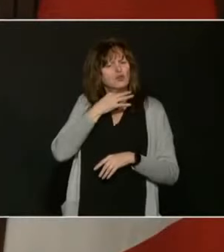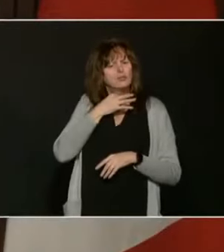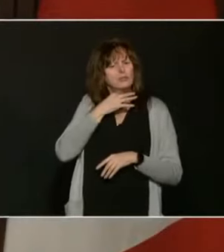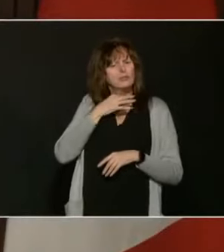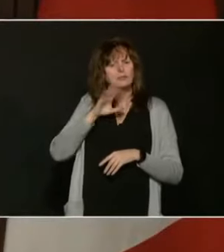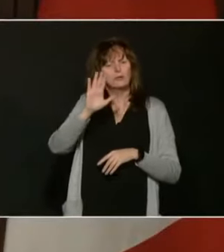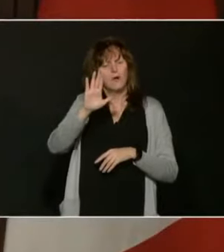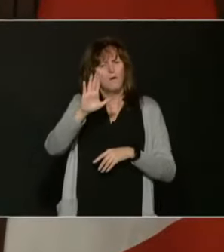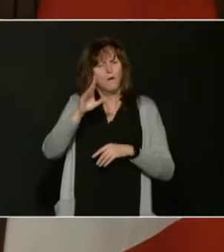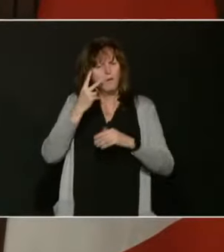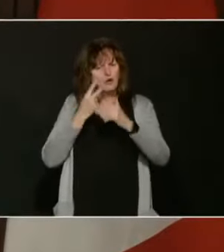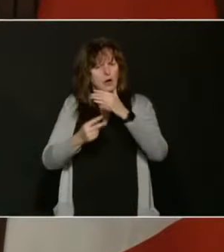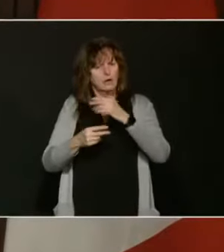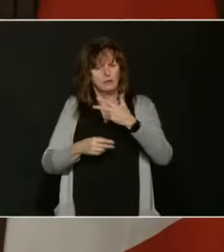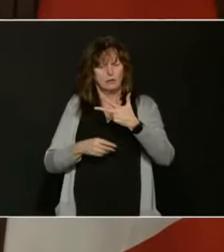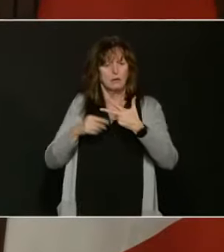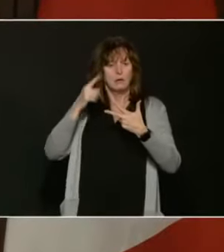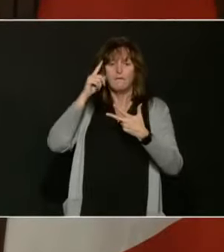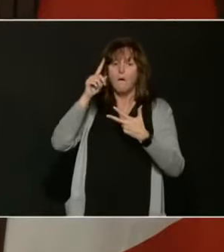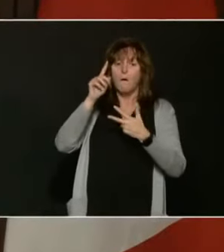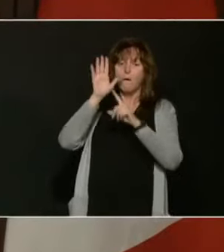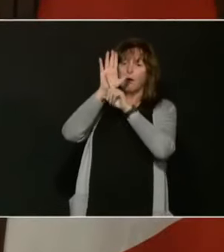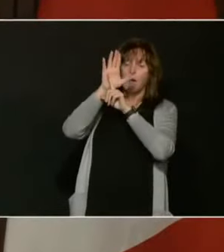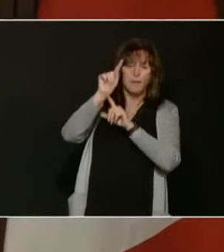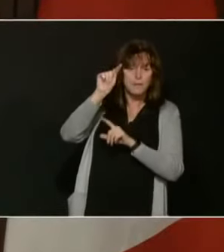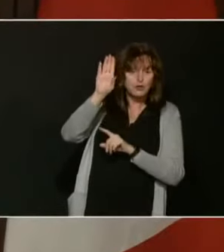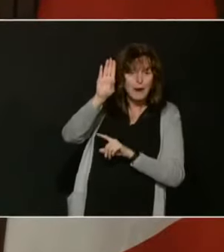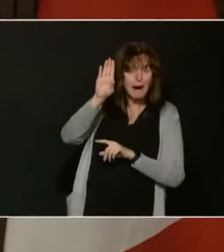So thanks. I think you see the explosion in cases, you